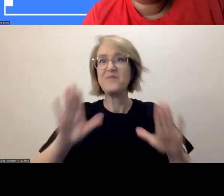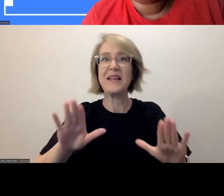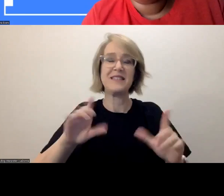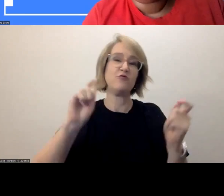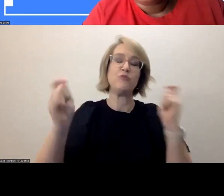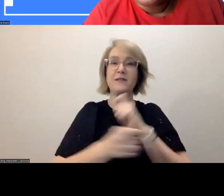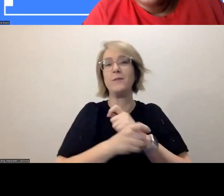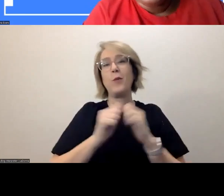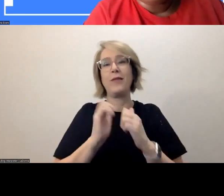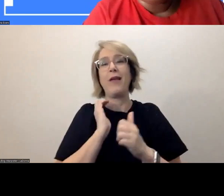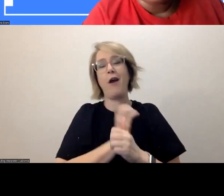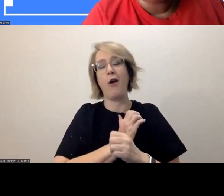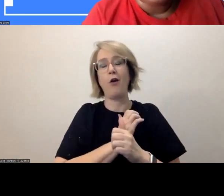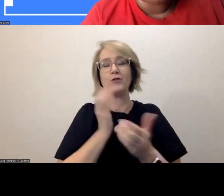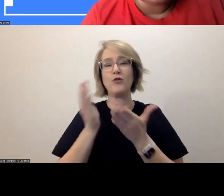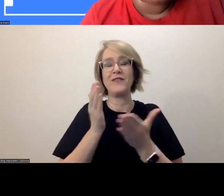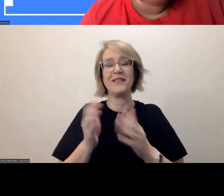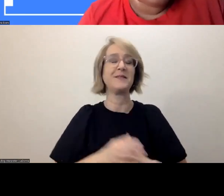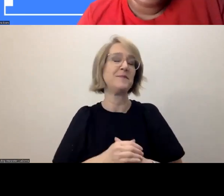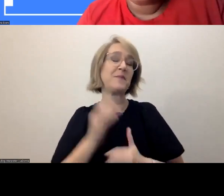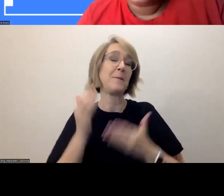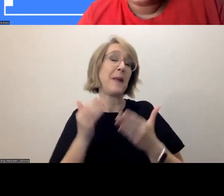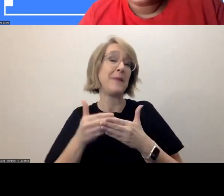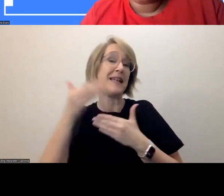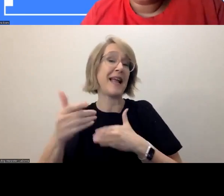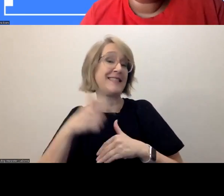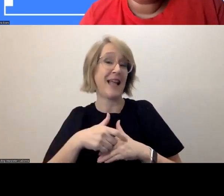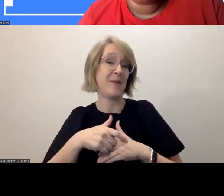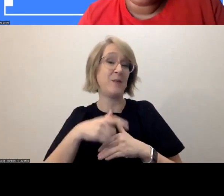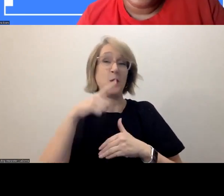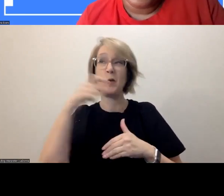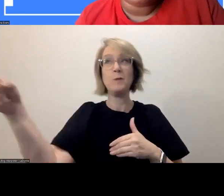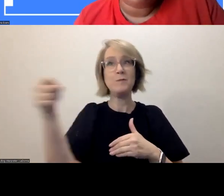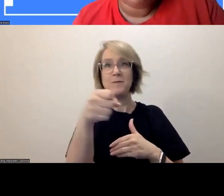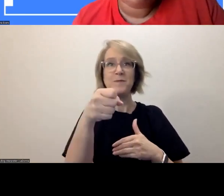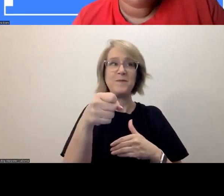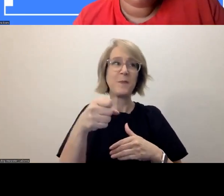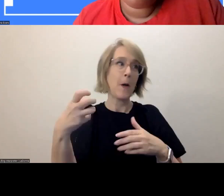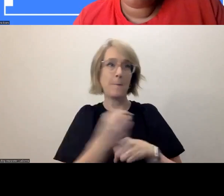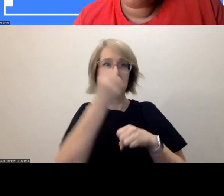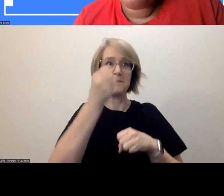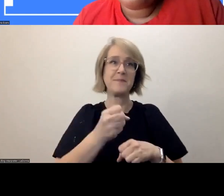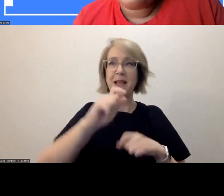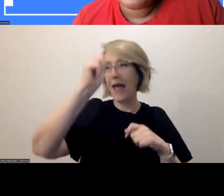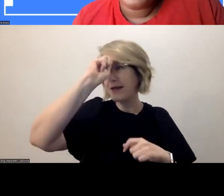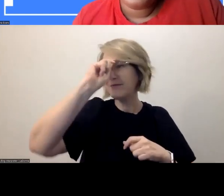crisis continuum. So maybe next time we can get someone in the hot seat and get a t-shirt or hat.